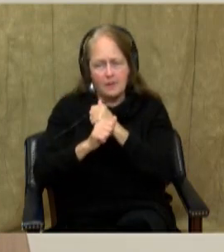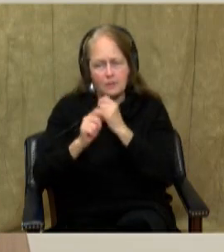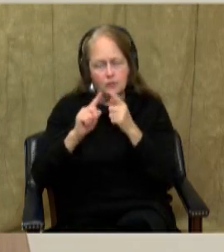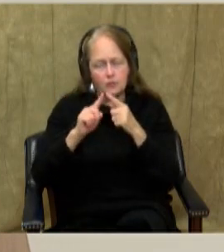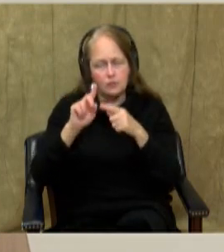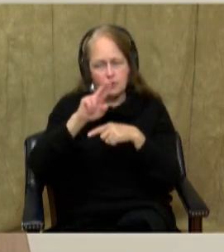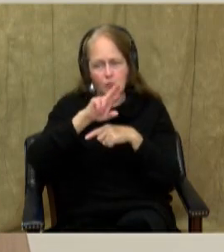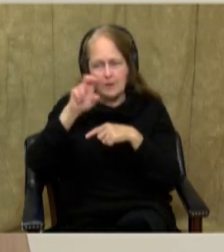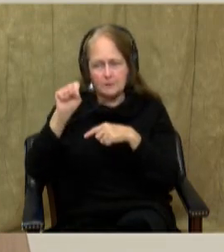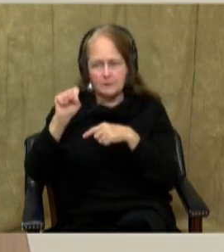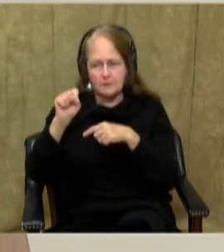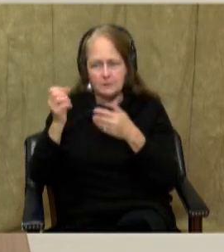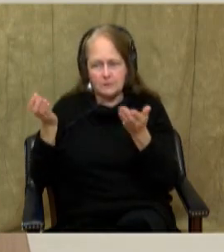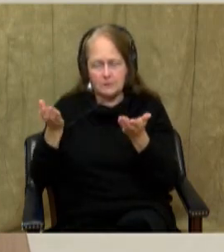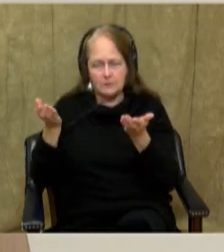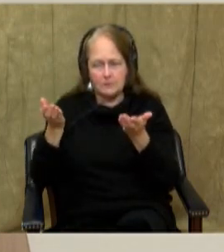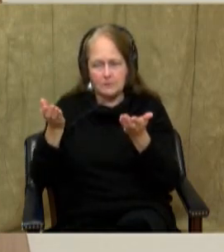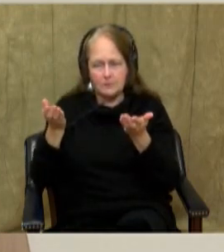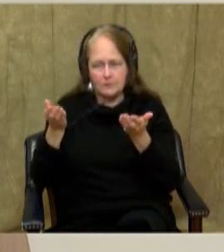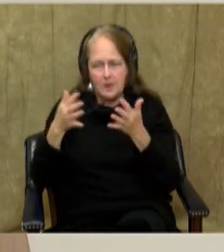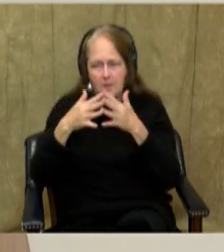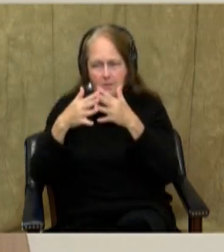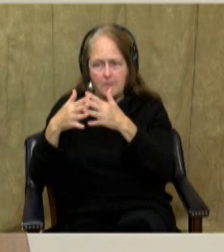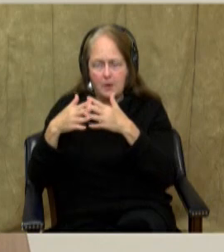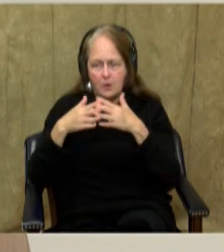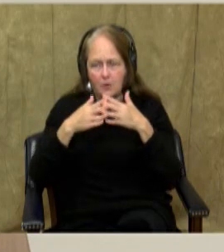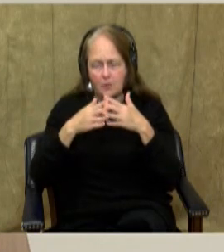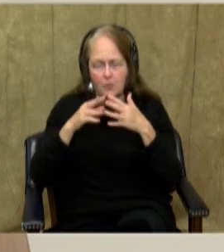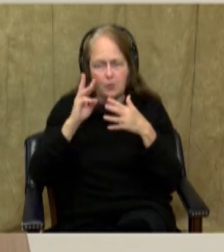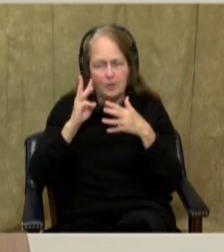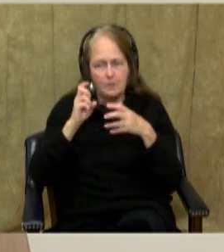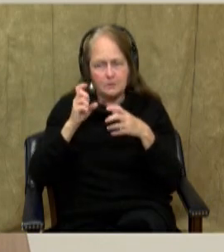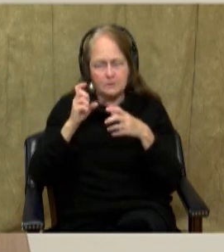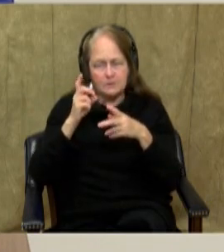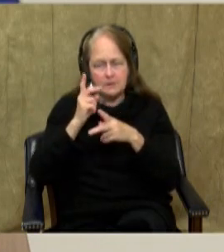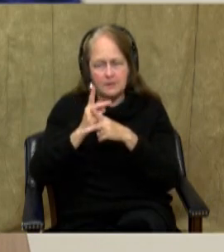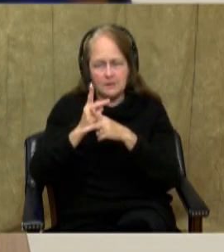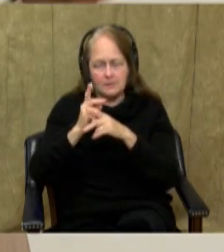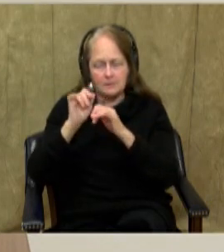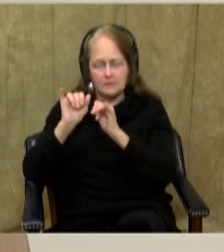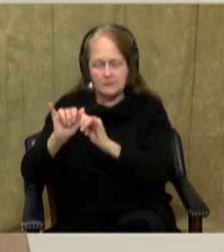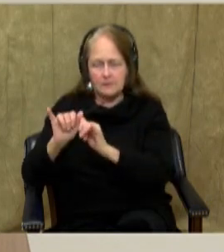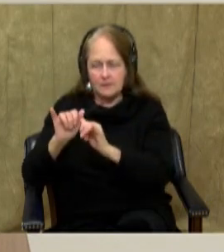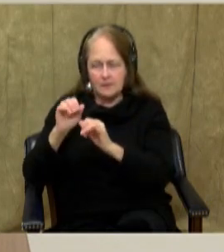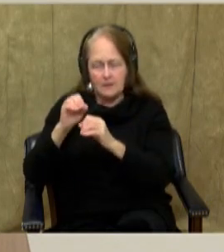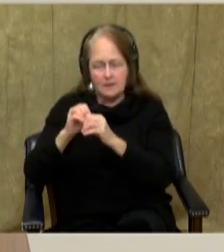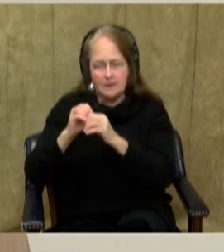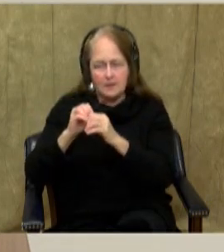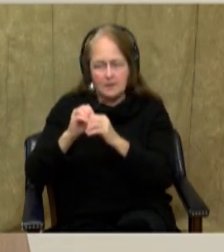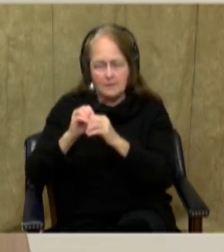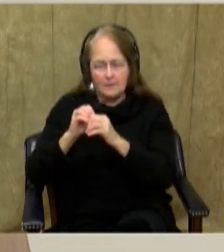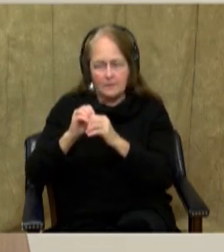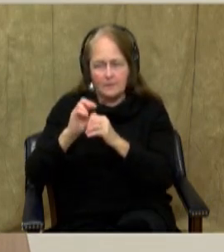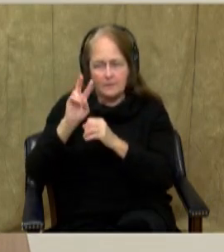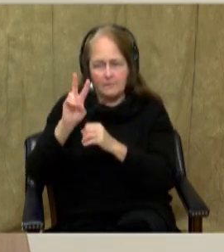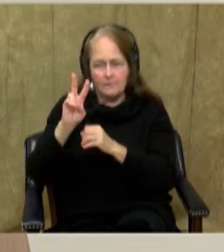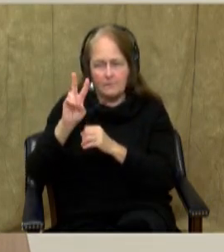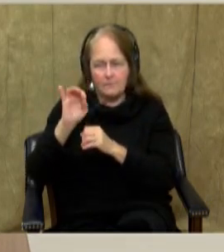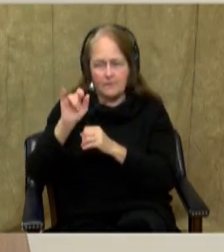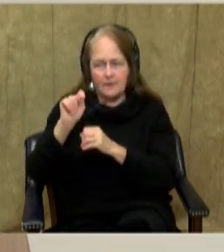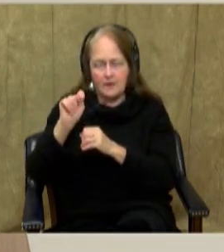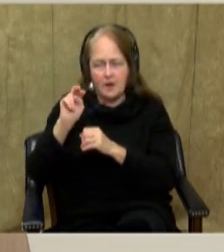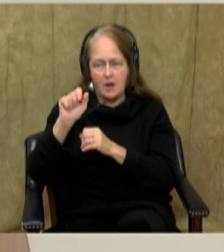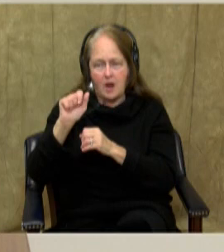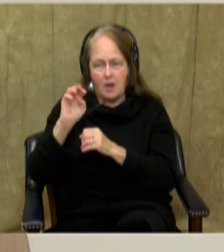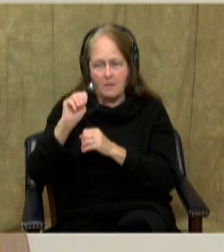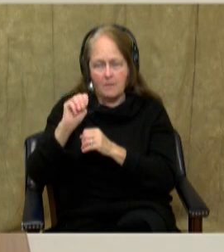United States. So they felt like we need to contain it so that it doesn't get out of control, so that it's not a threat to our